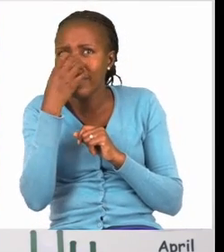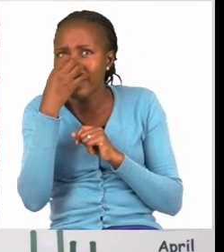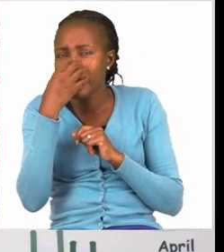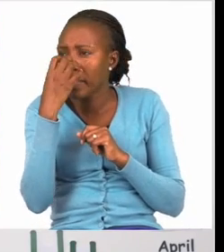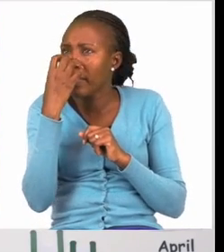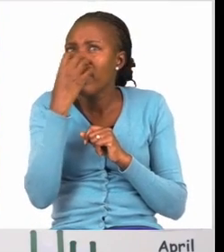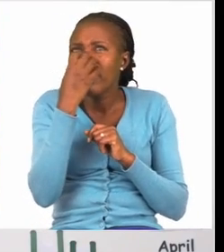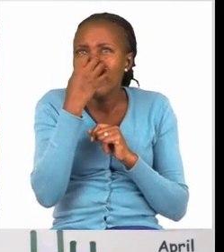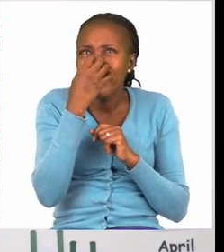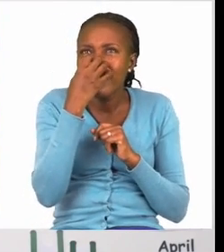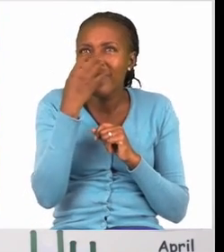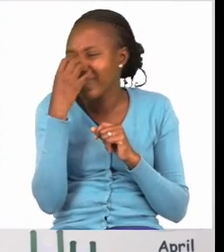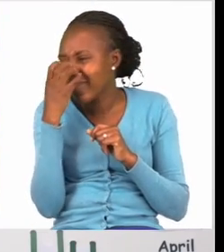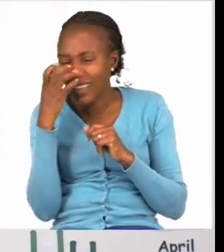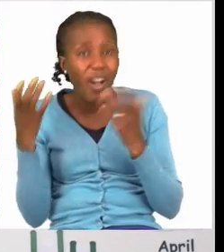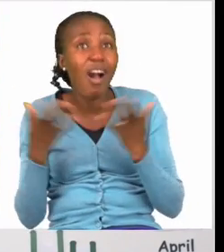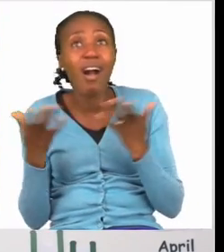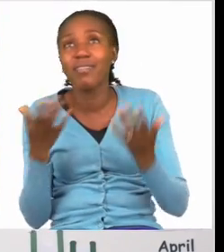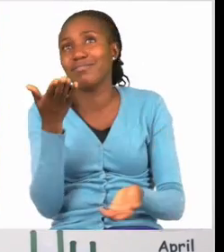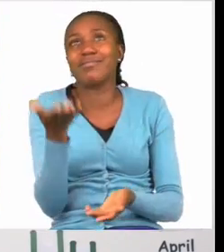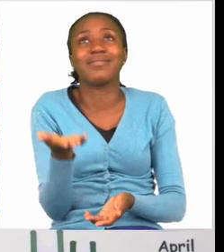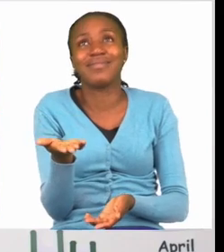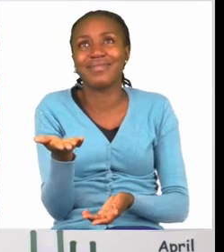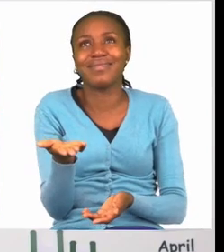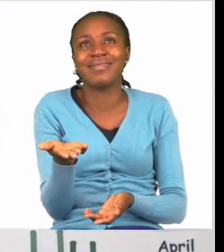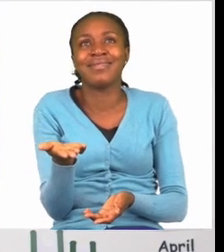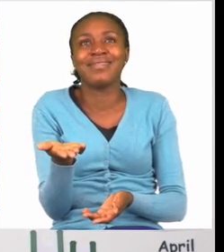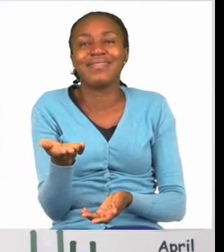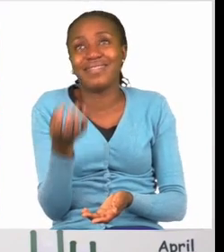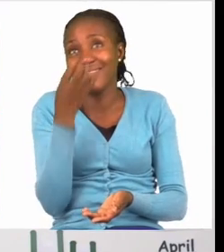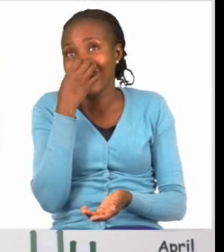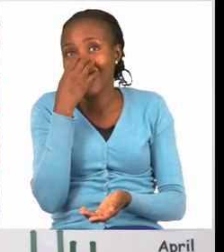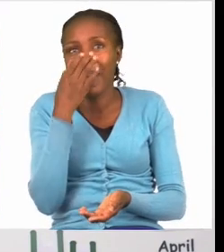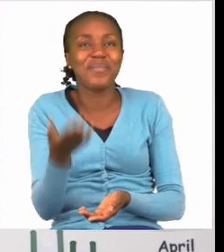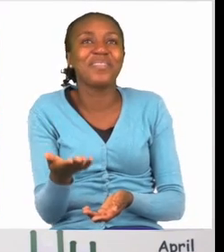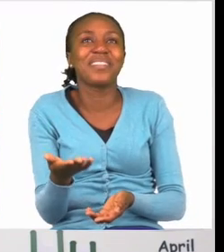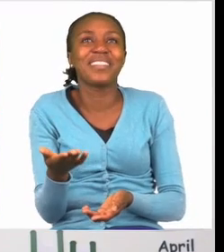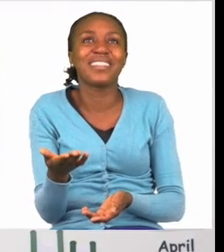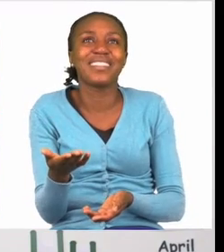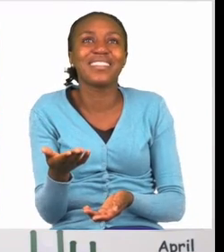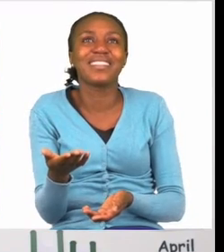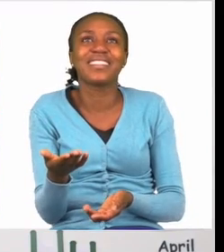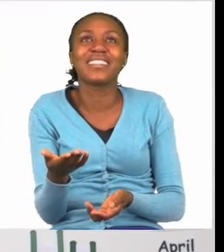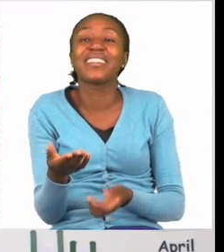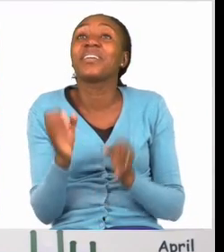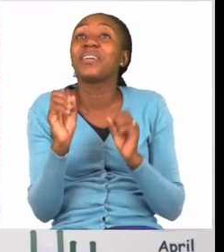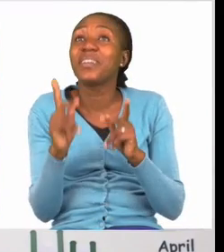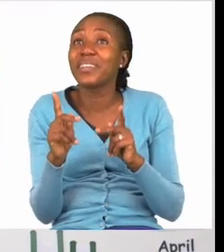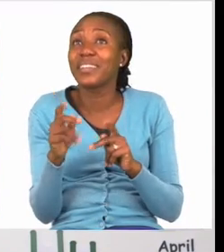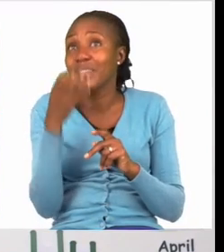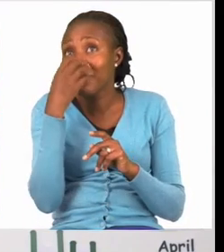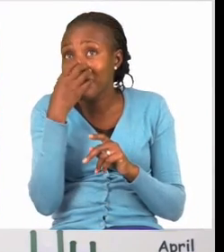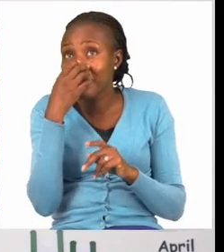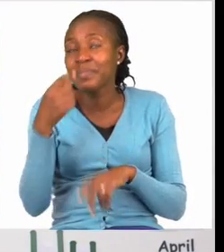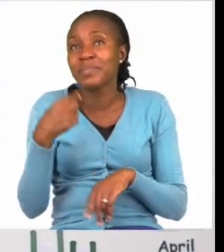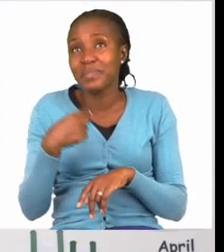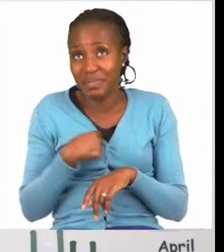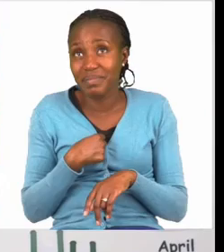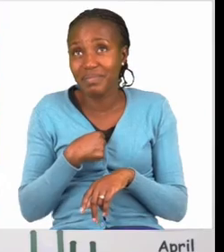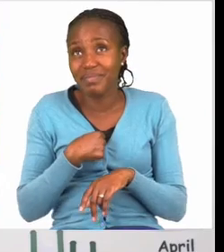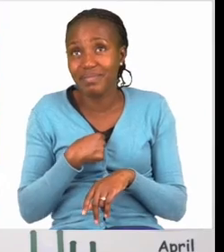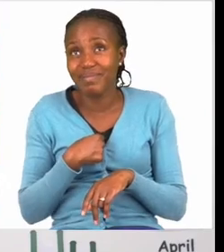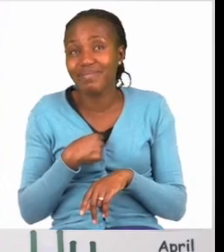Zoshi? Zoshi! Oh, there you are! Well, from Zoshi and